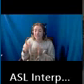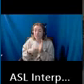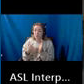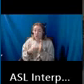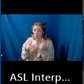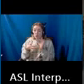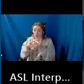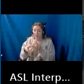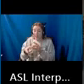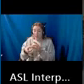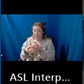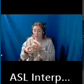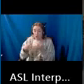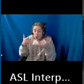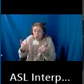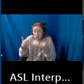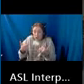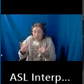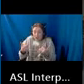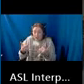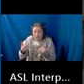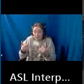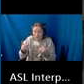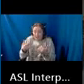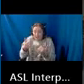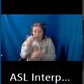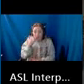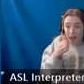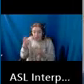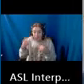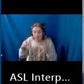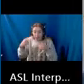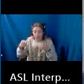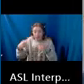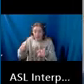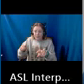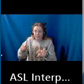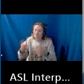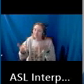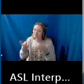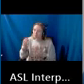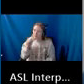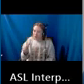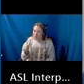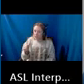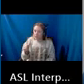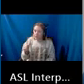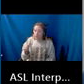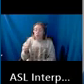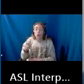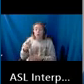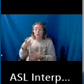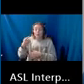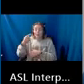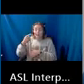us. So make sure you look at the timeliness of your source, the relevancy,